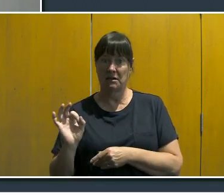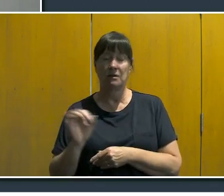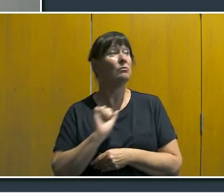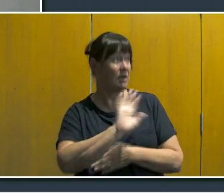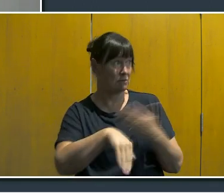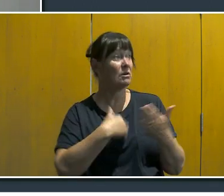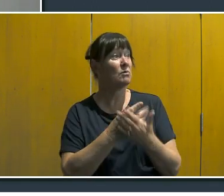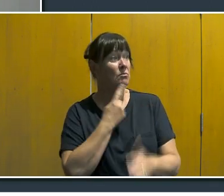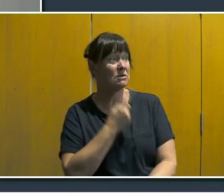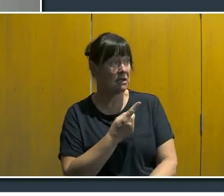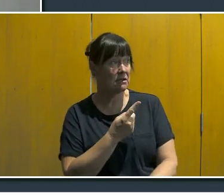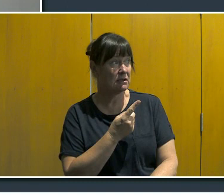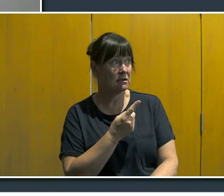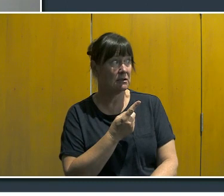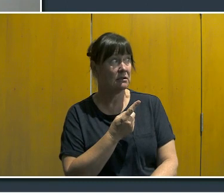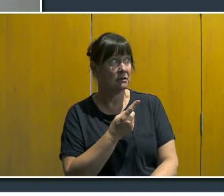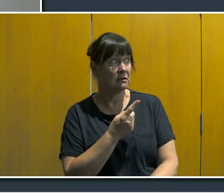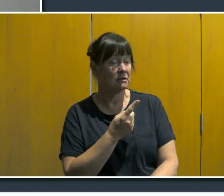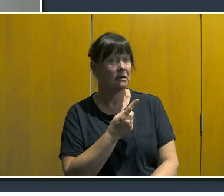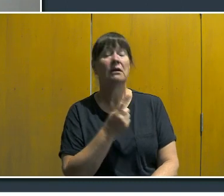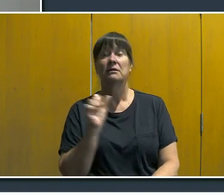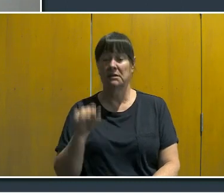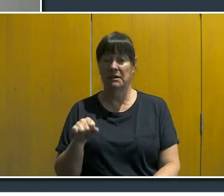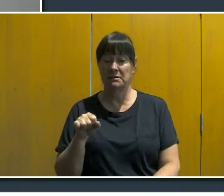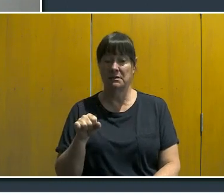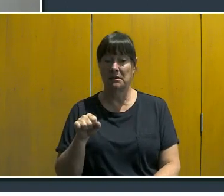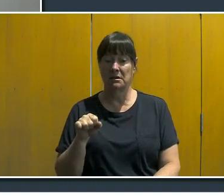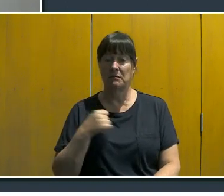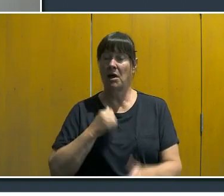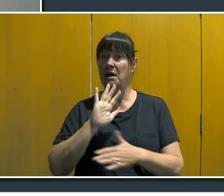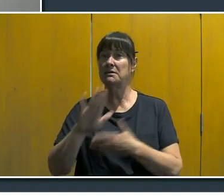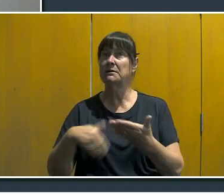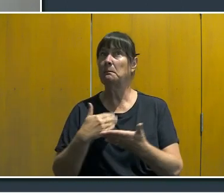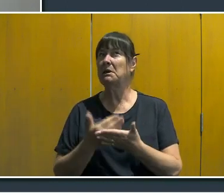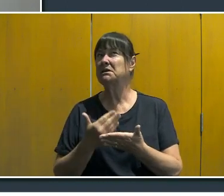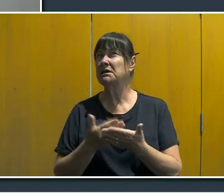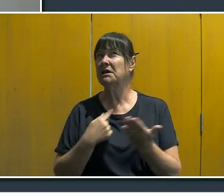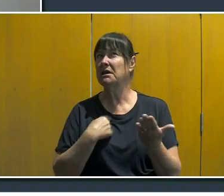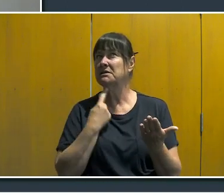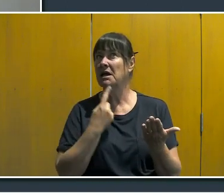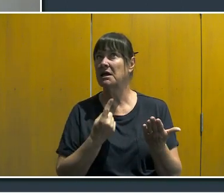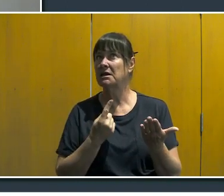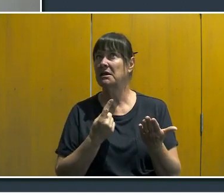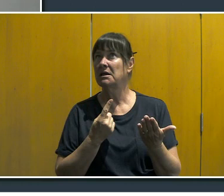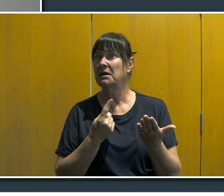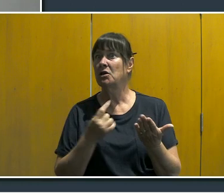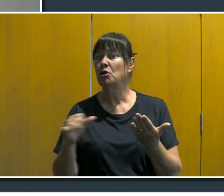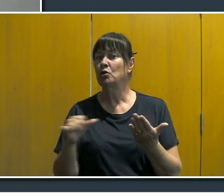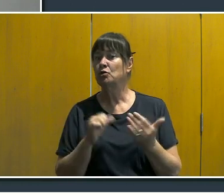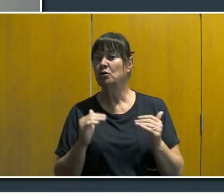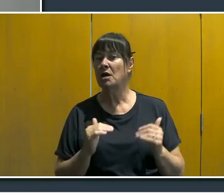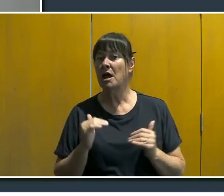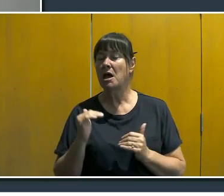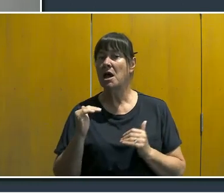what our proposal is that you're submitting on. I think my submission said something like that you should